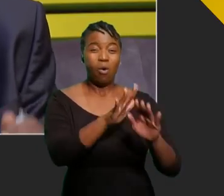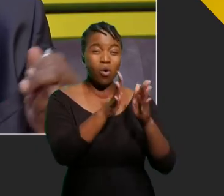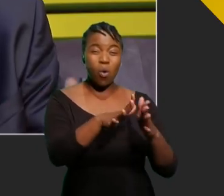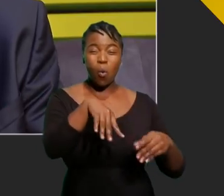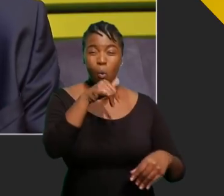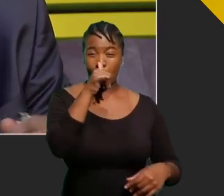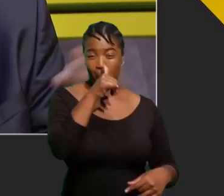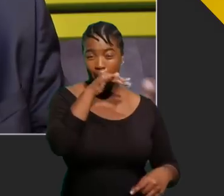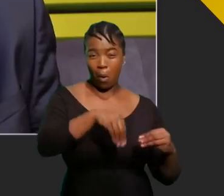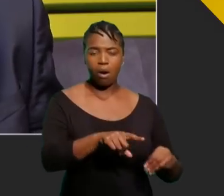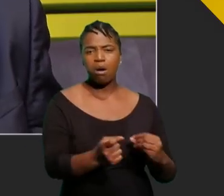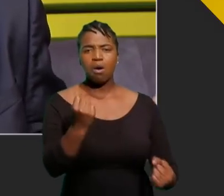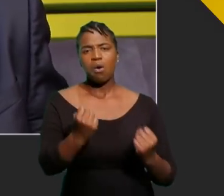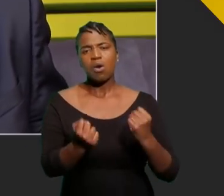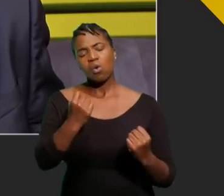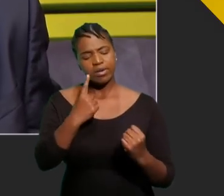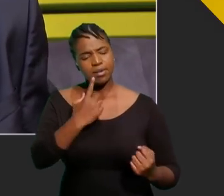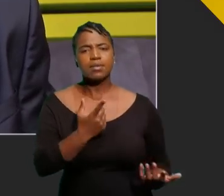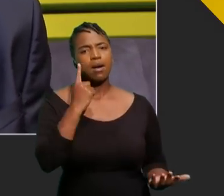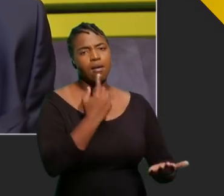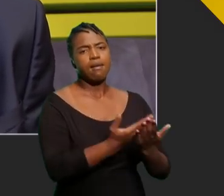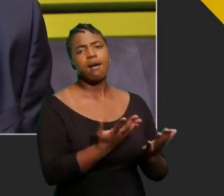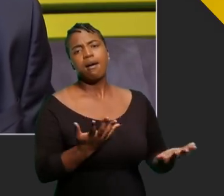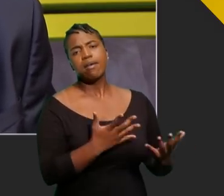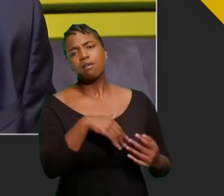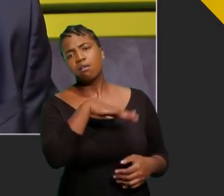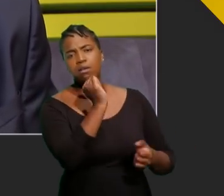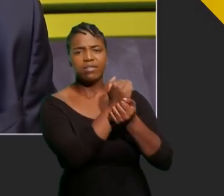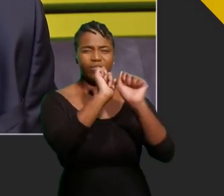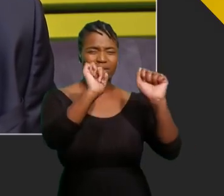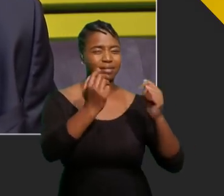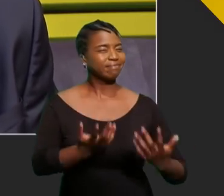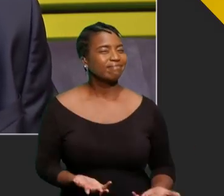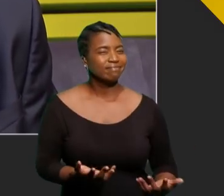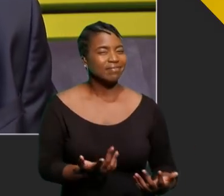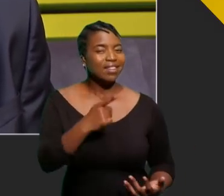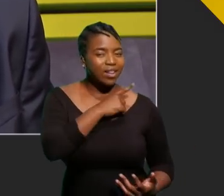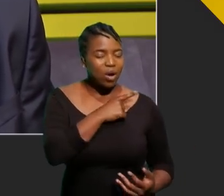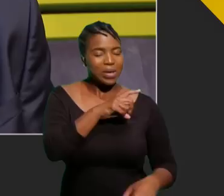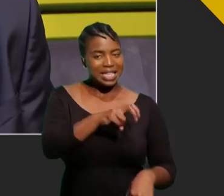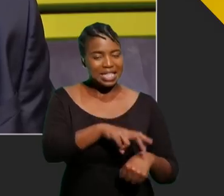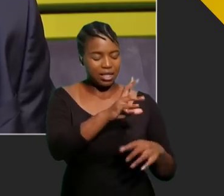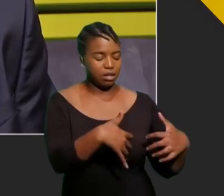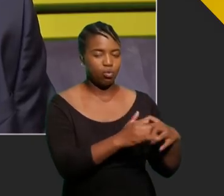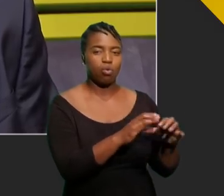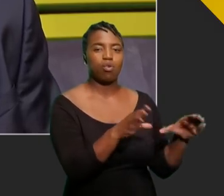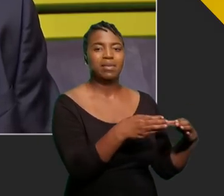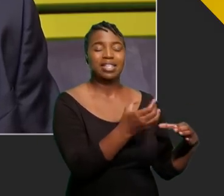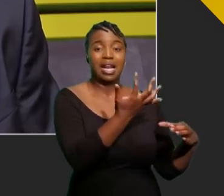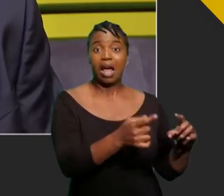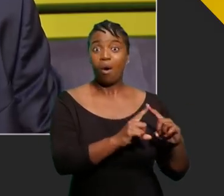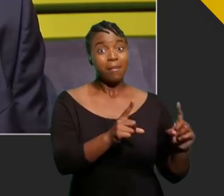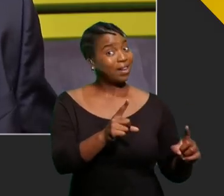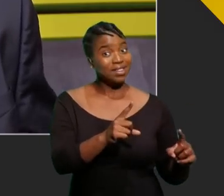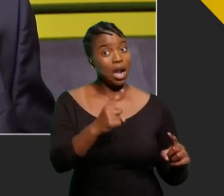corruption cases to court and the court says there's no evidence and those people walk free. That's why we need these commissions now, but I don't think it